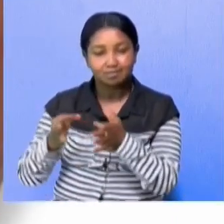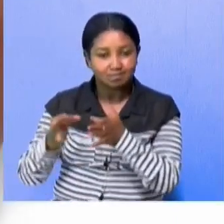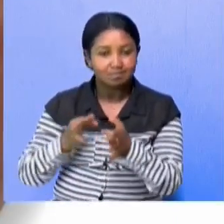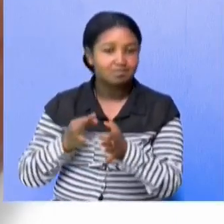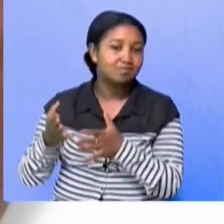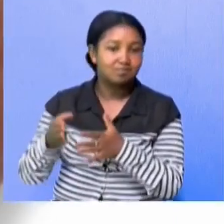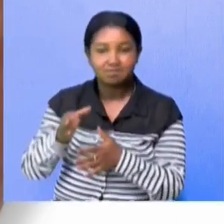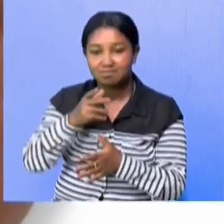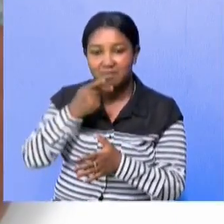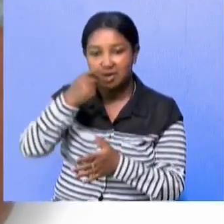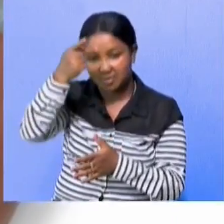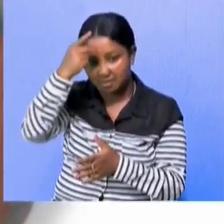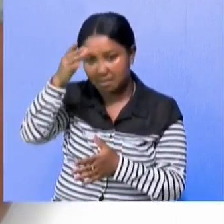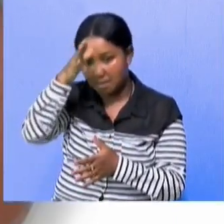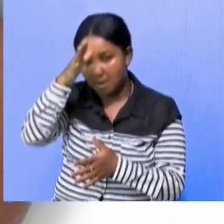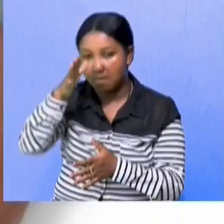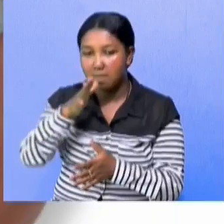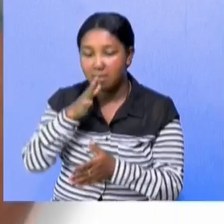there.